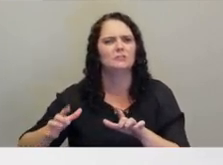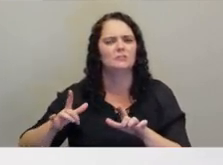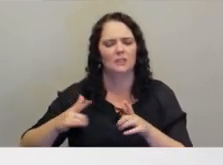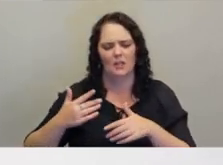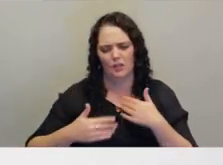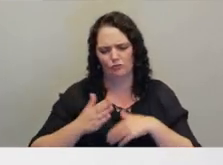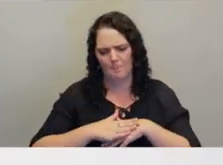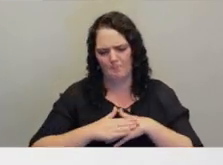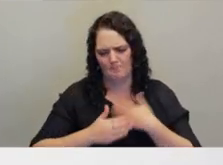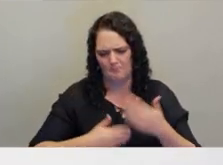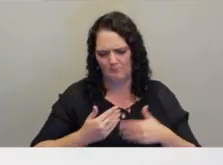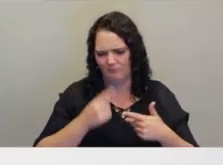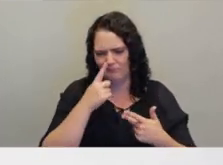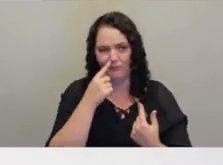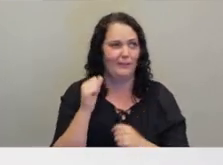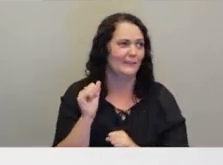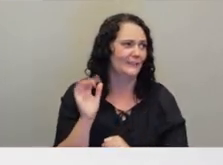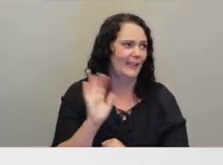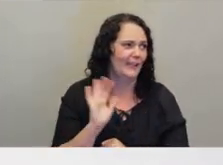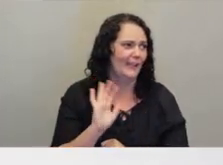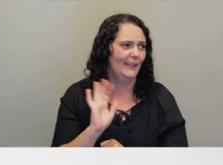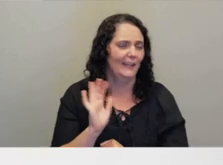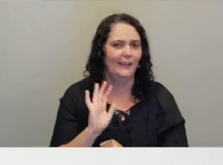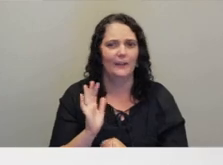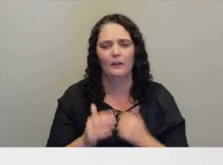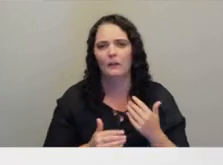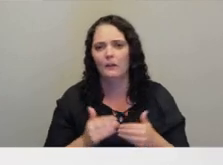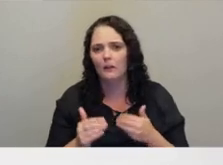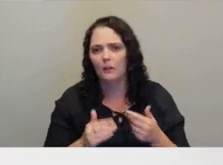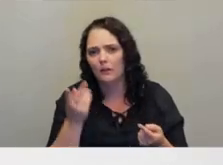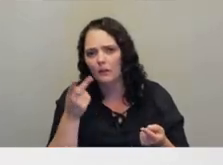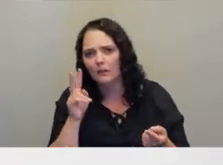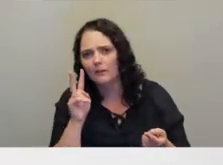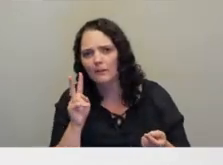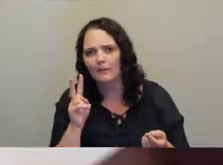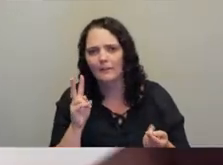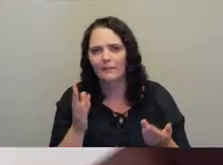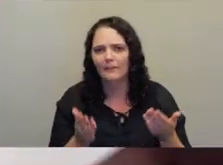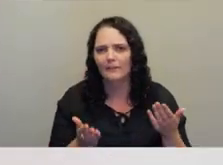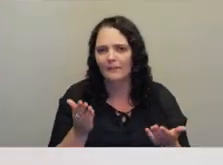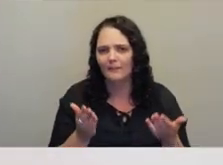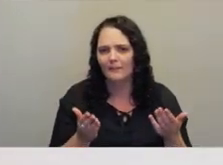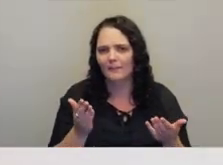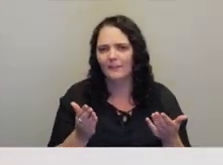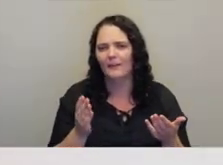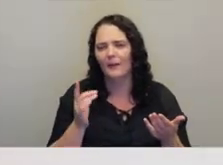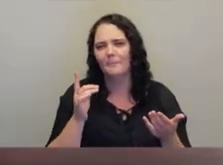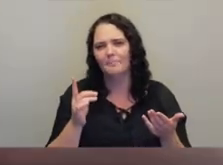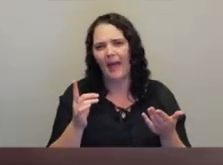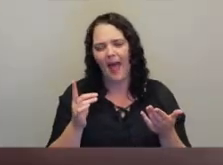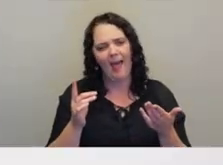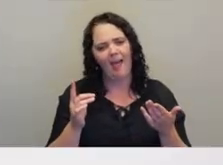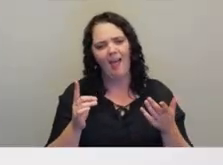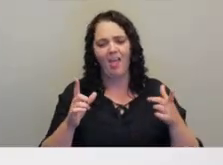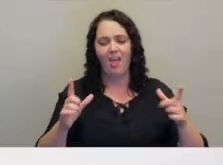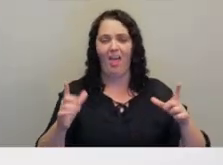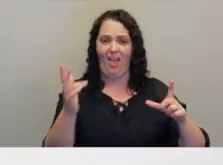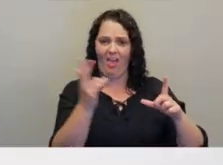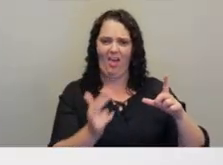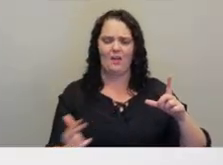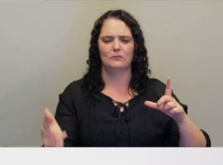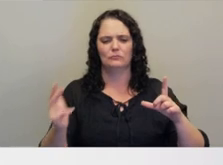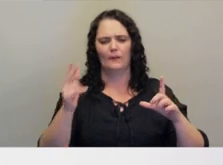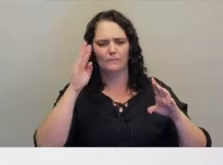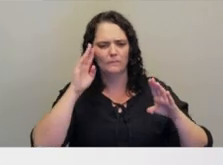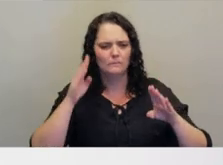latter half of the 19th and then through the early 20th century. But the focus on pleasure, on decadence,